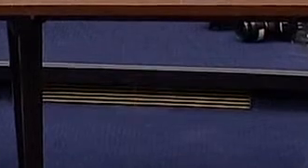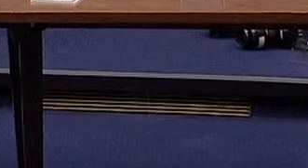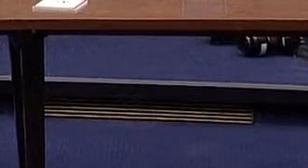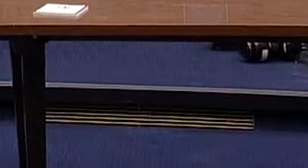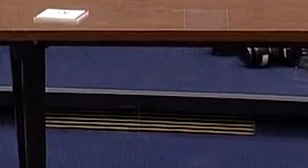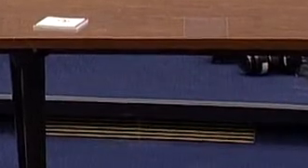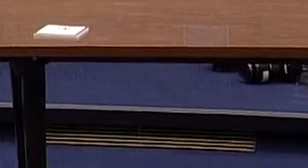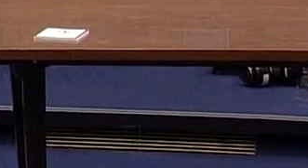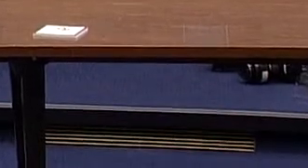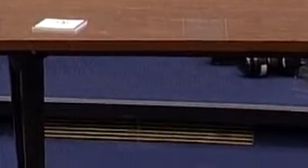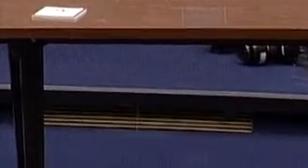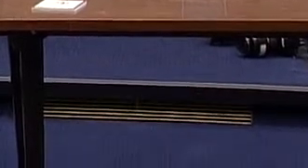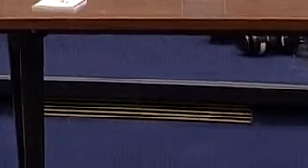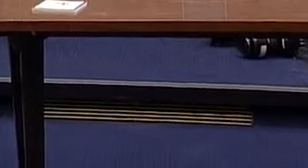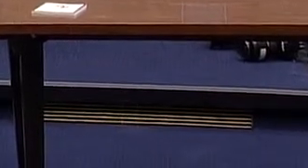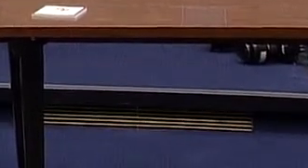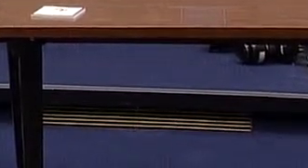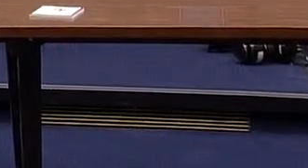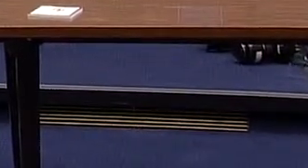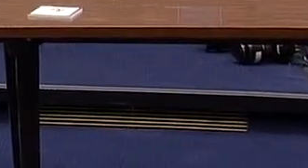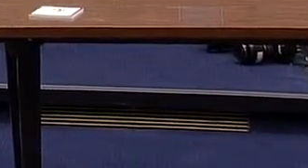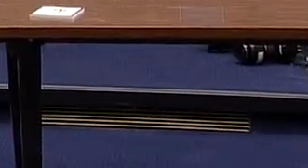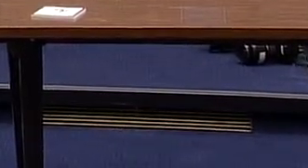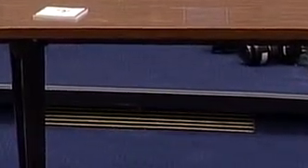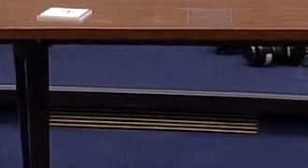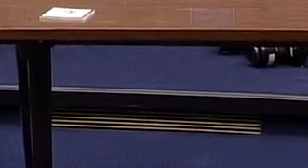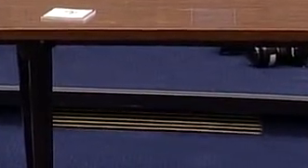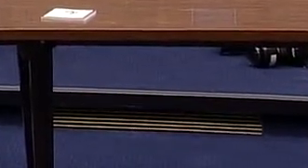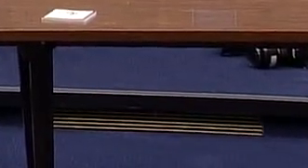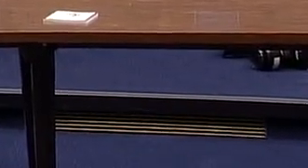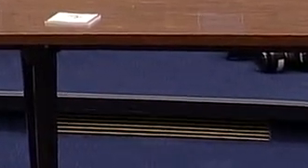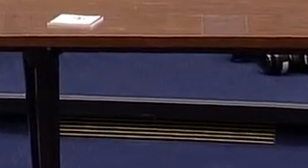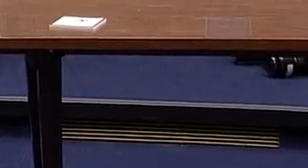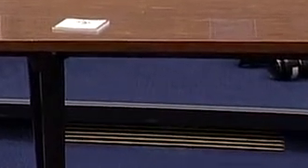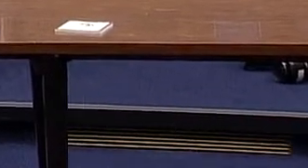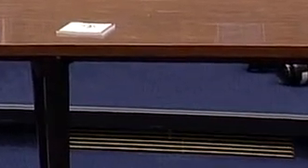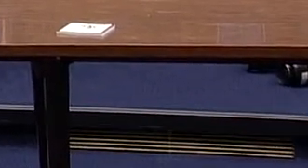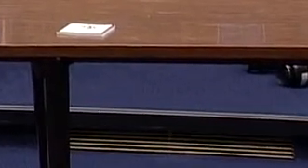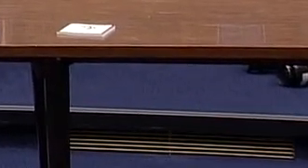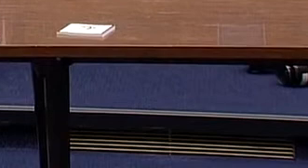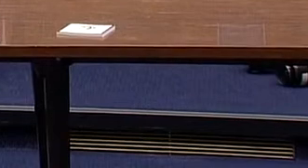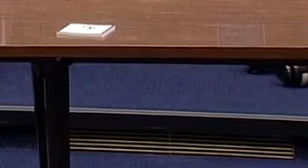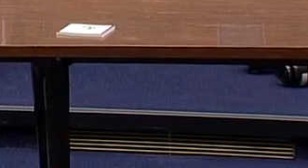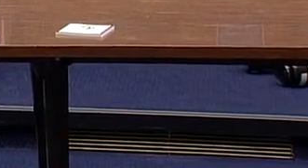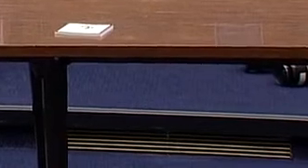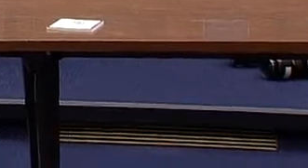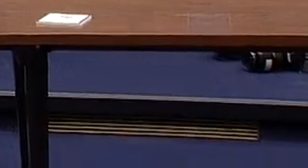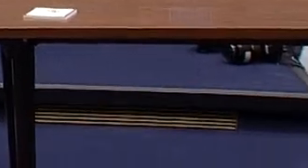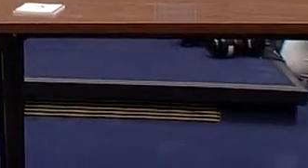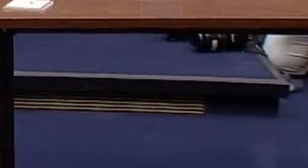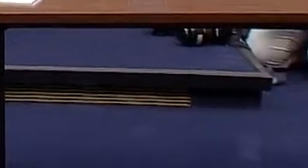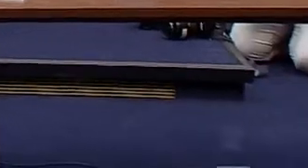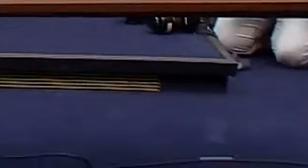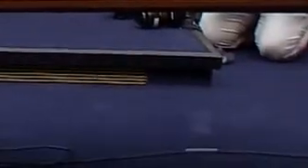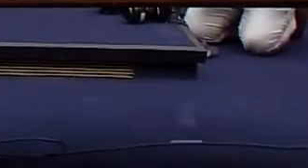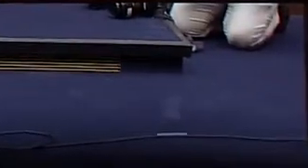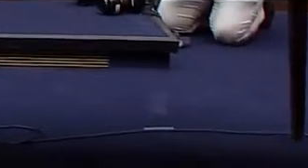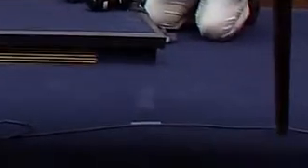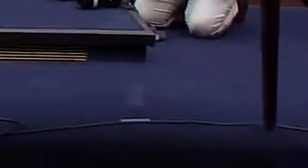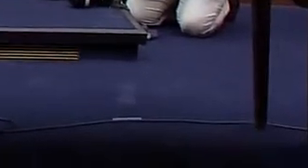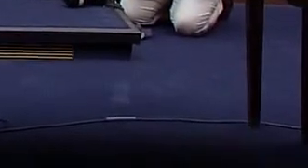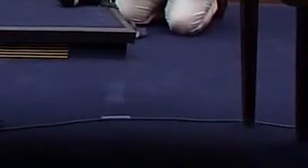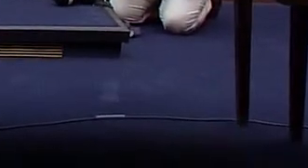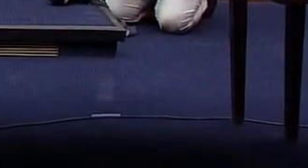experts have refuted this claim. Article 1 of the Constitution is not an obstacle. As